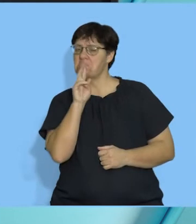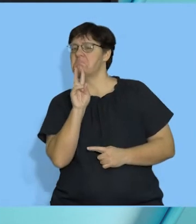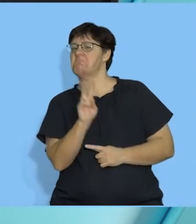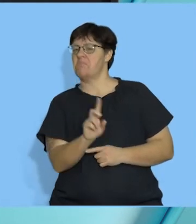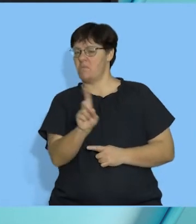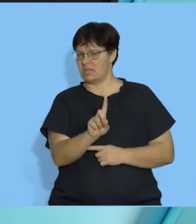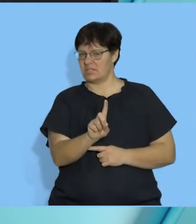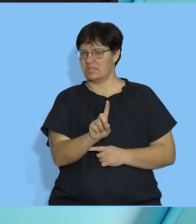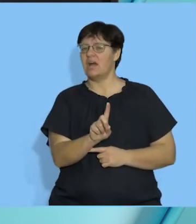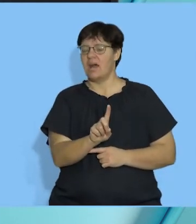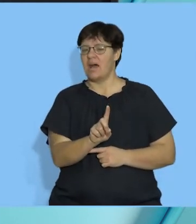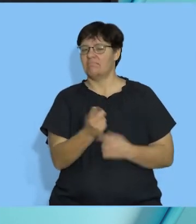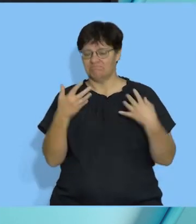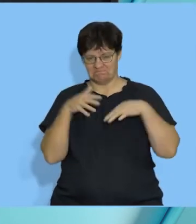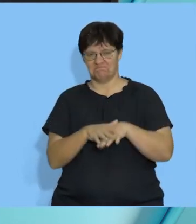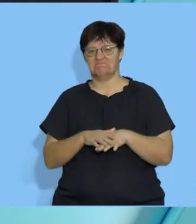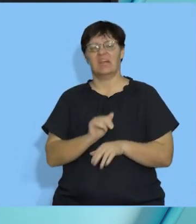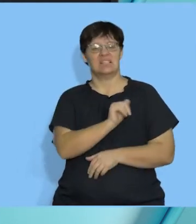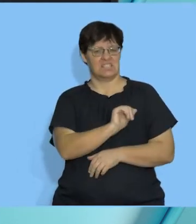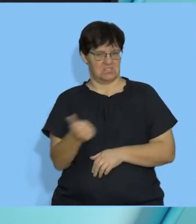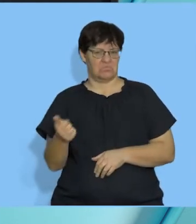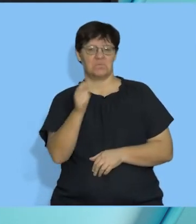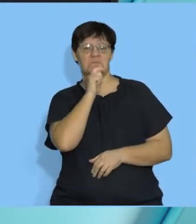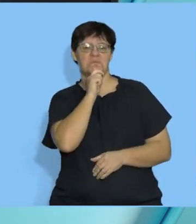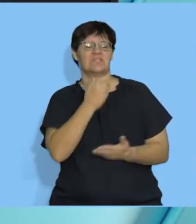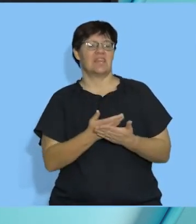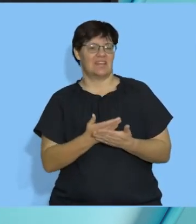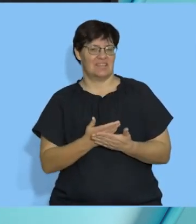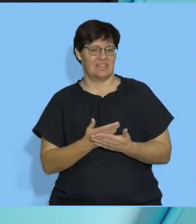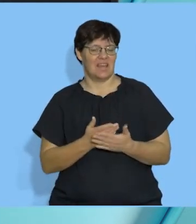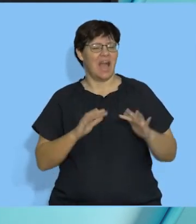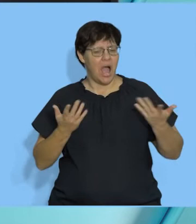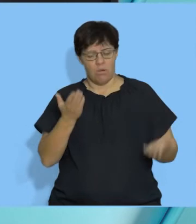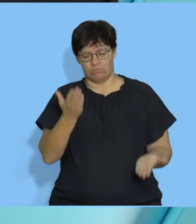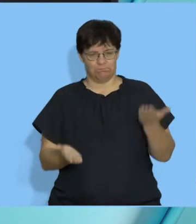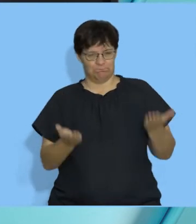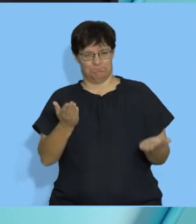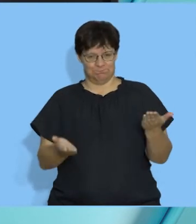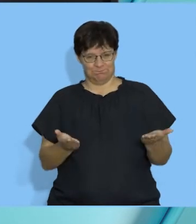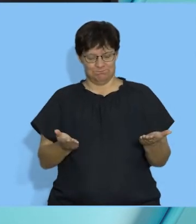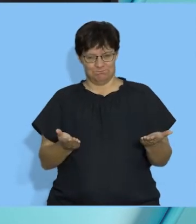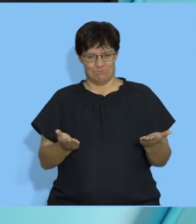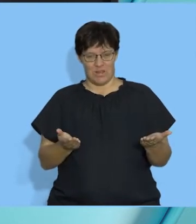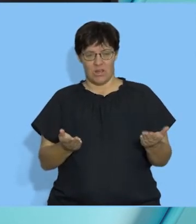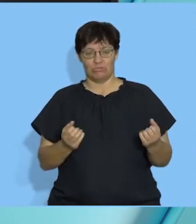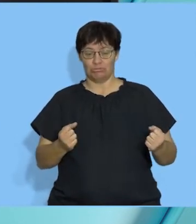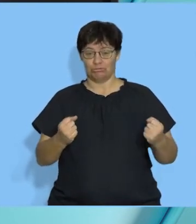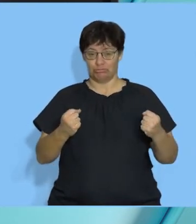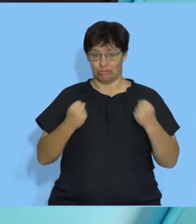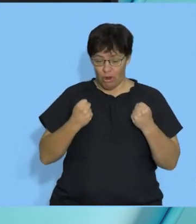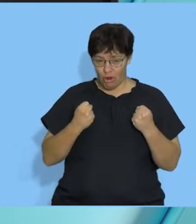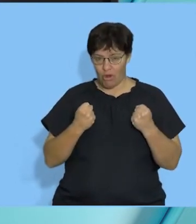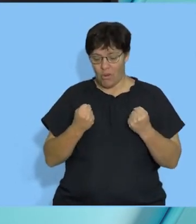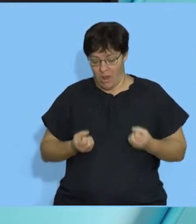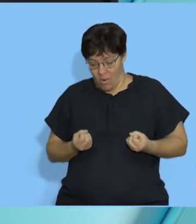there is a reactivity series that we can use, as a way of comparing, the relative strength of different